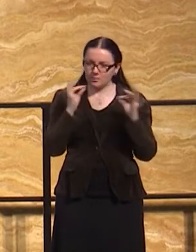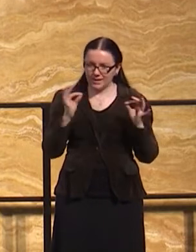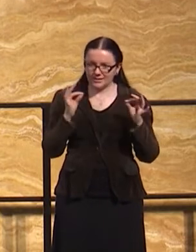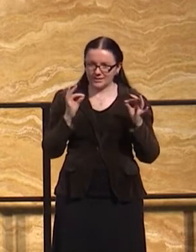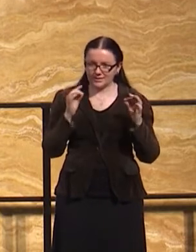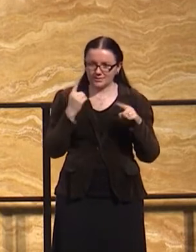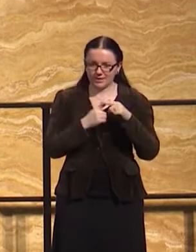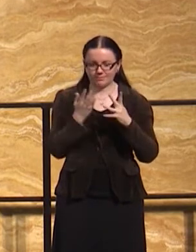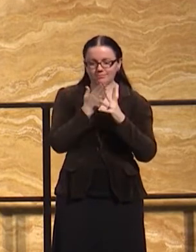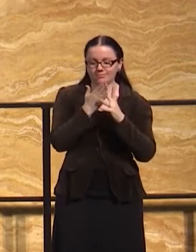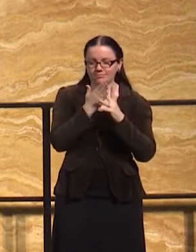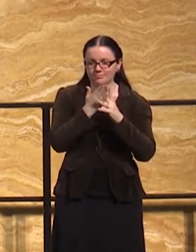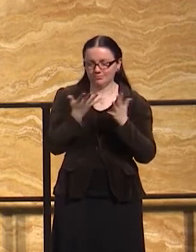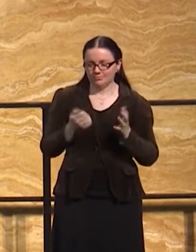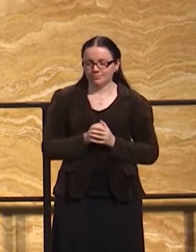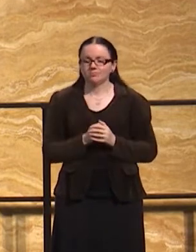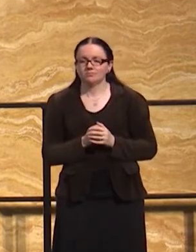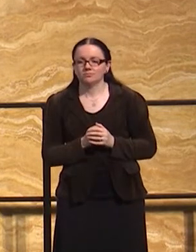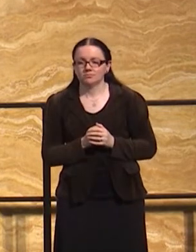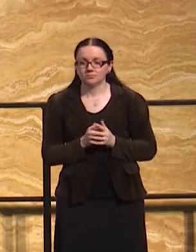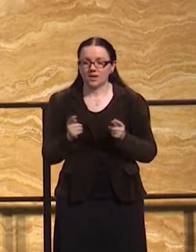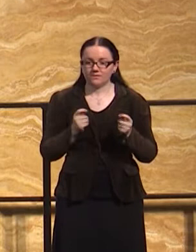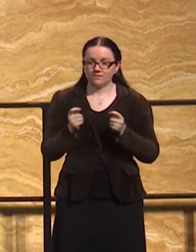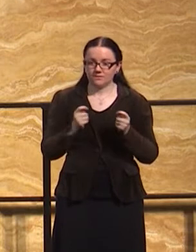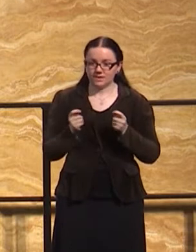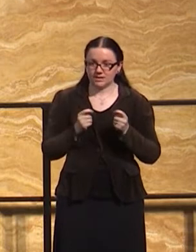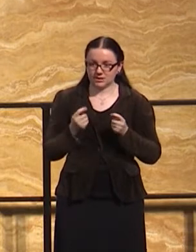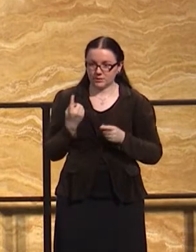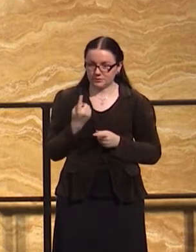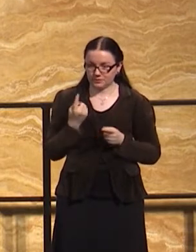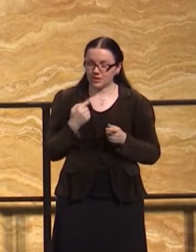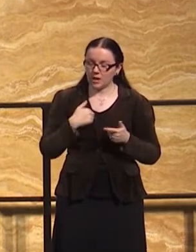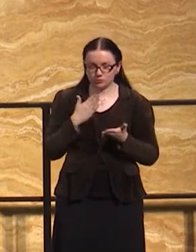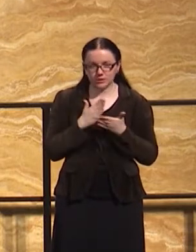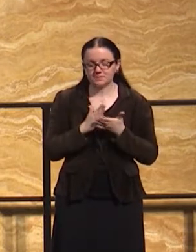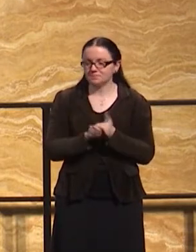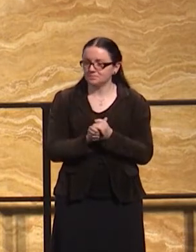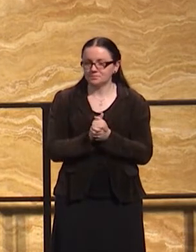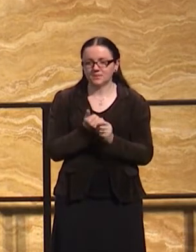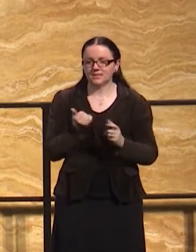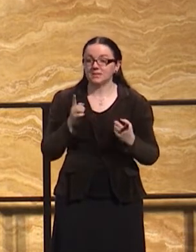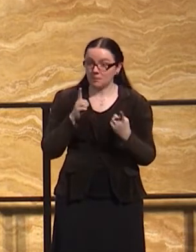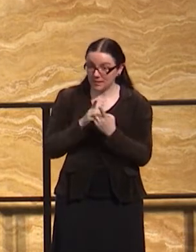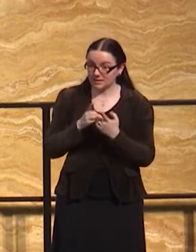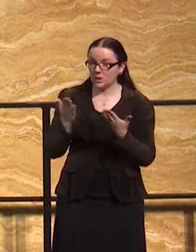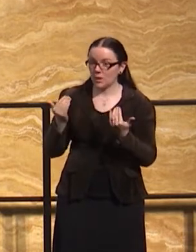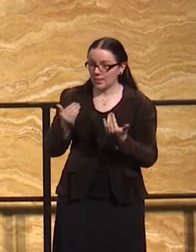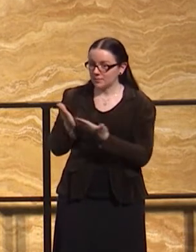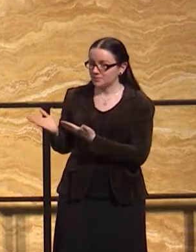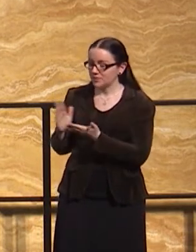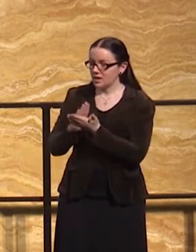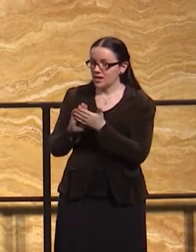in between. And to facilitate this conversation, I'm also really honored to meet and welcome